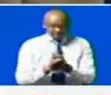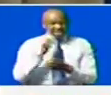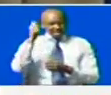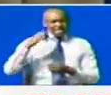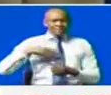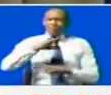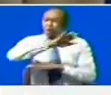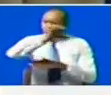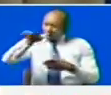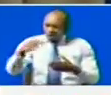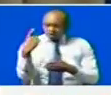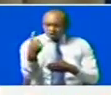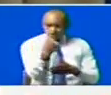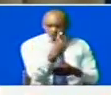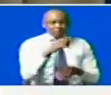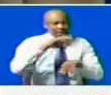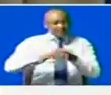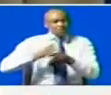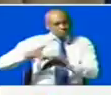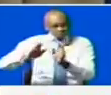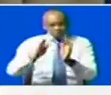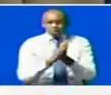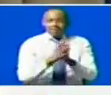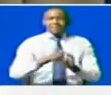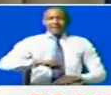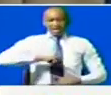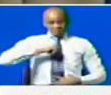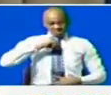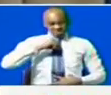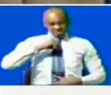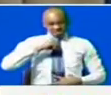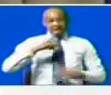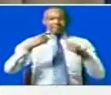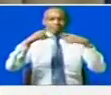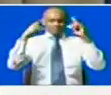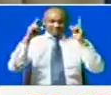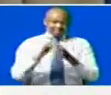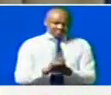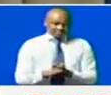Kenyan the opportunity of pride and prosperity.